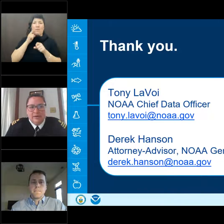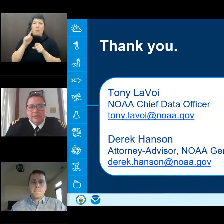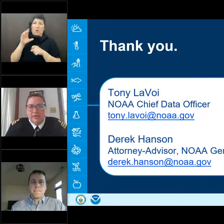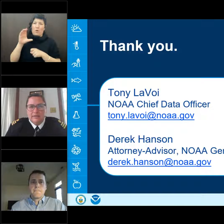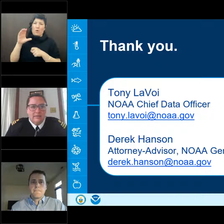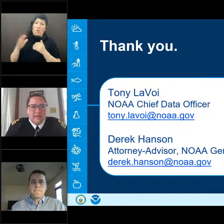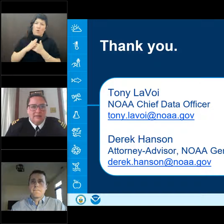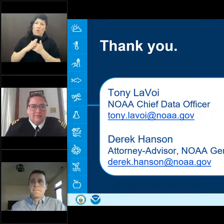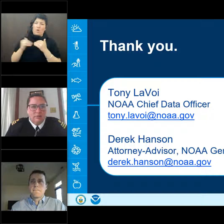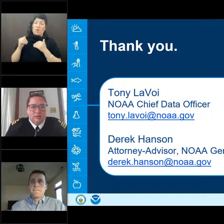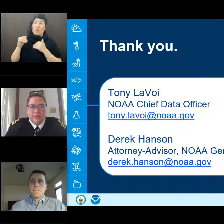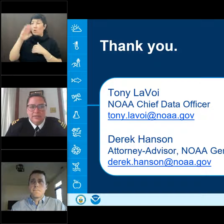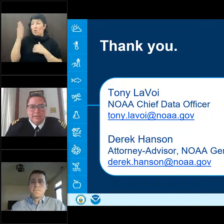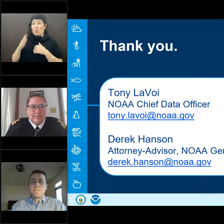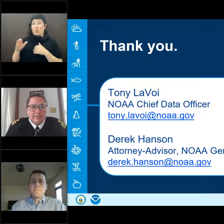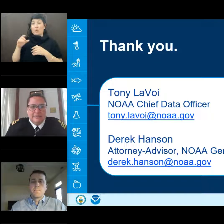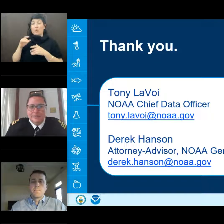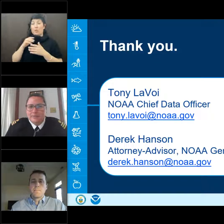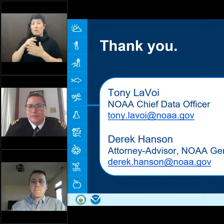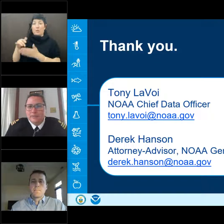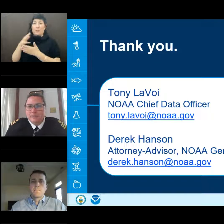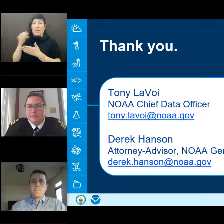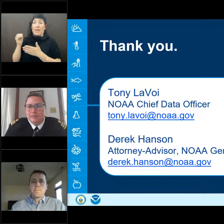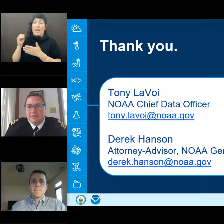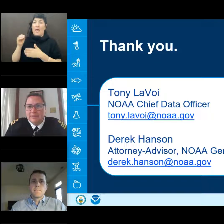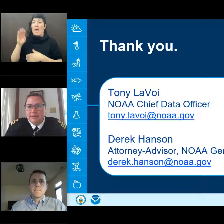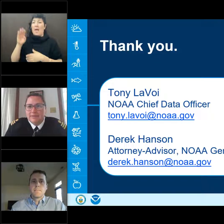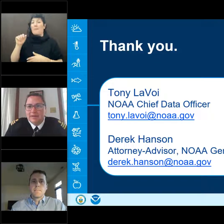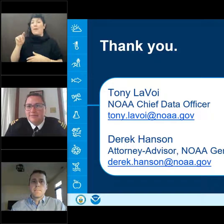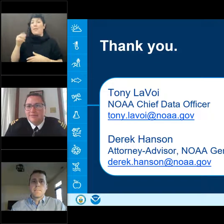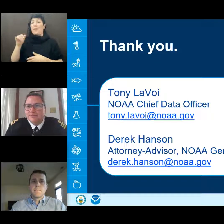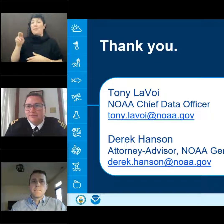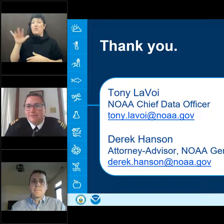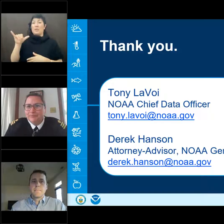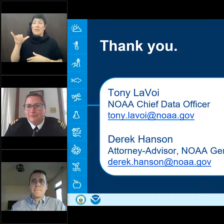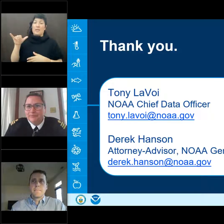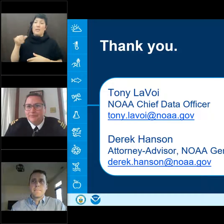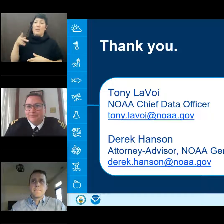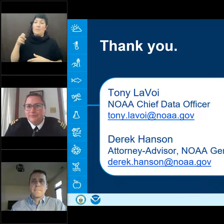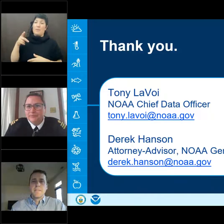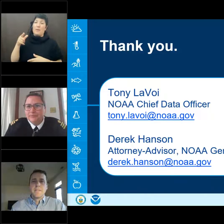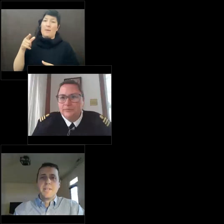bathymetry pipeline to dive more in detail. So take it away, Matt.